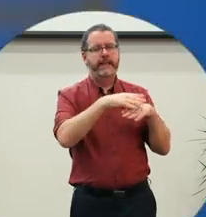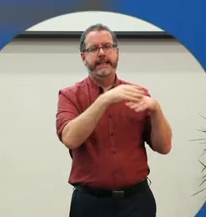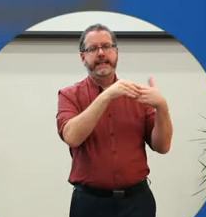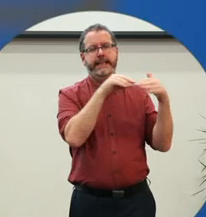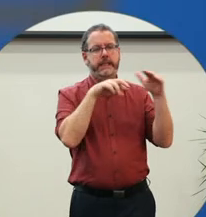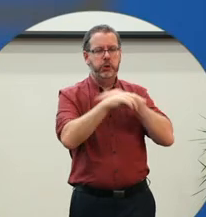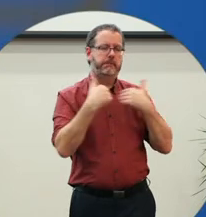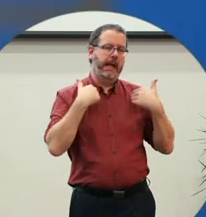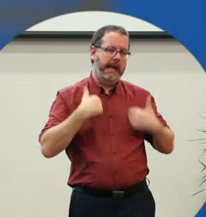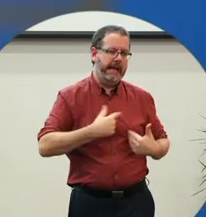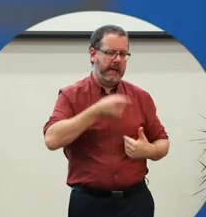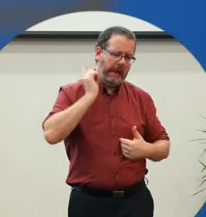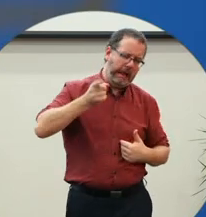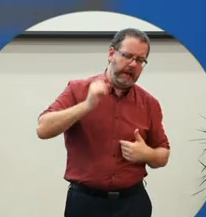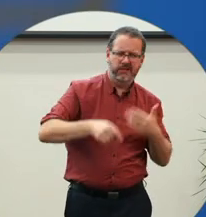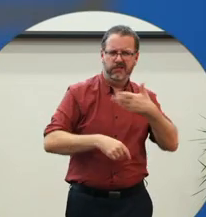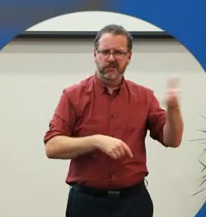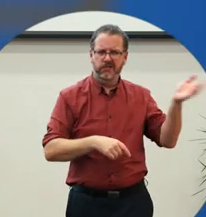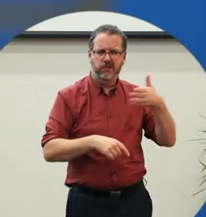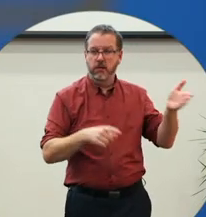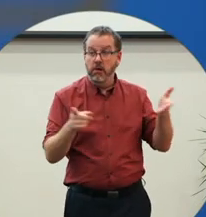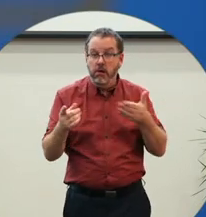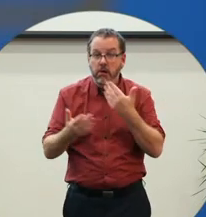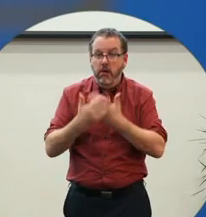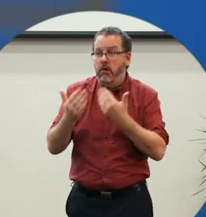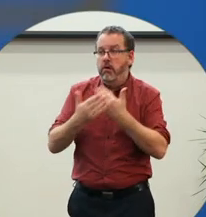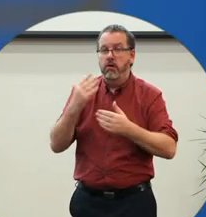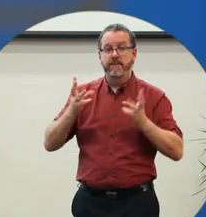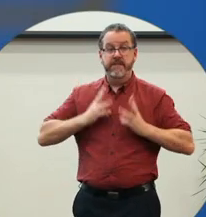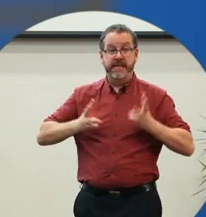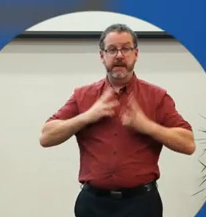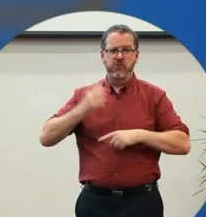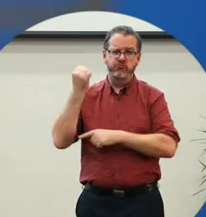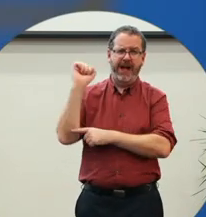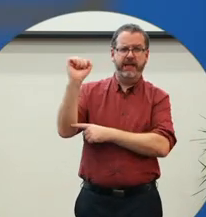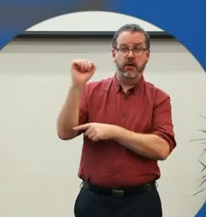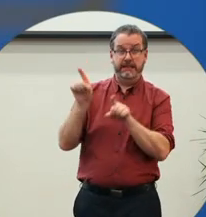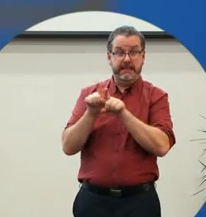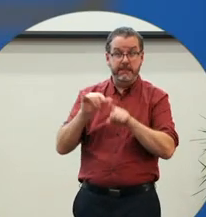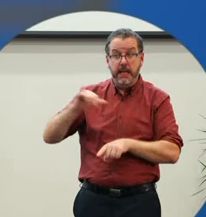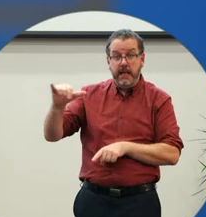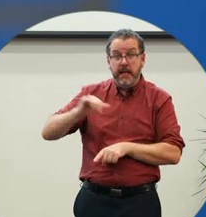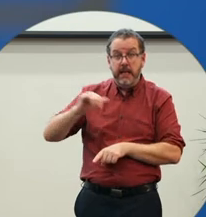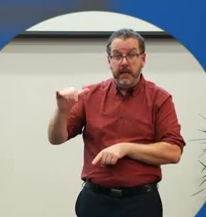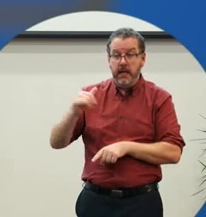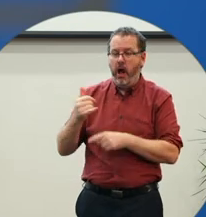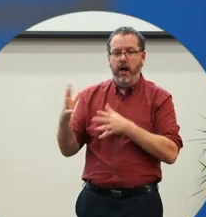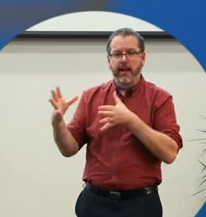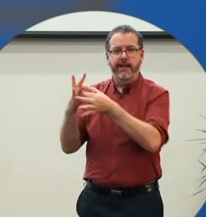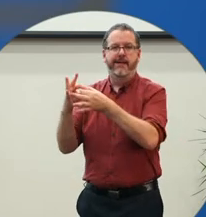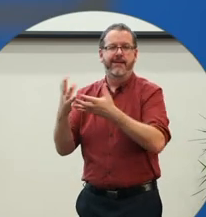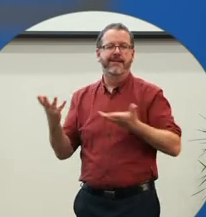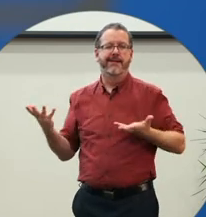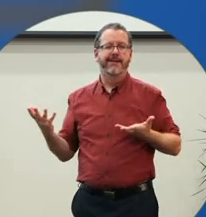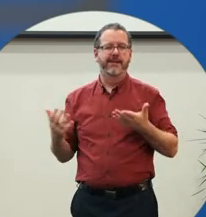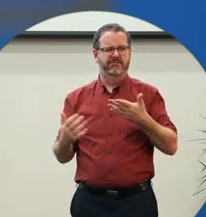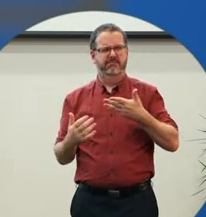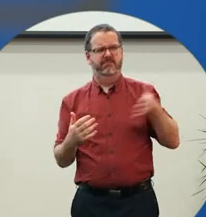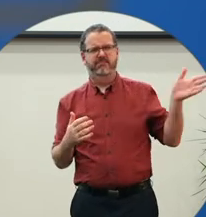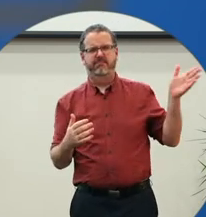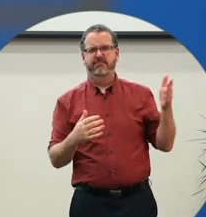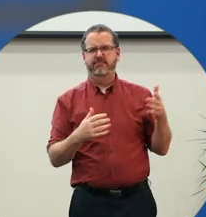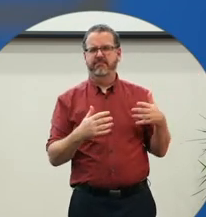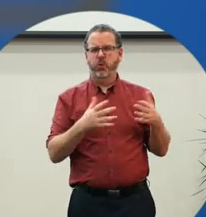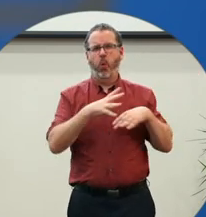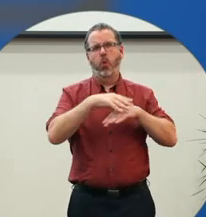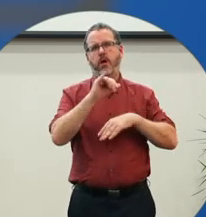she found these kind of young radical females like herself coming up through the ranks, she really kind of... gravitated towards them.